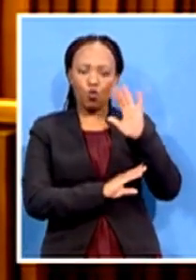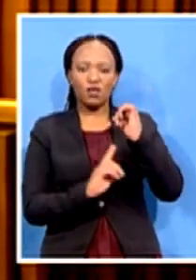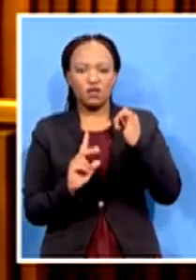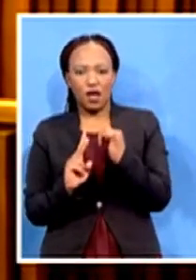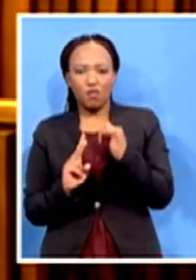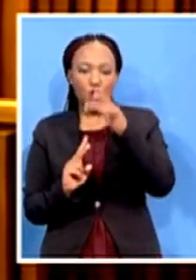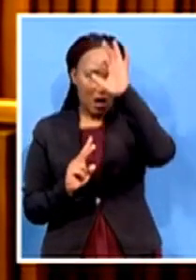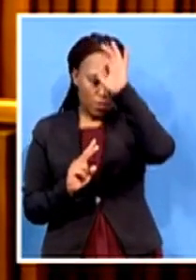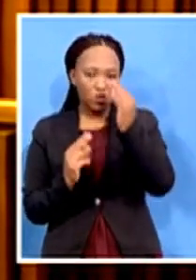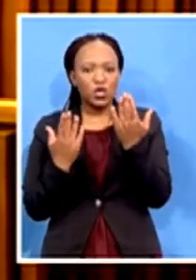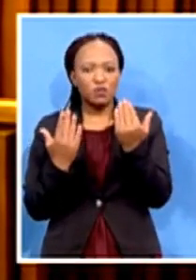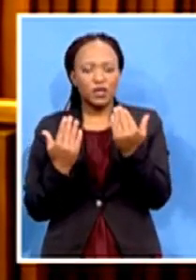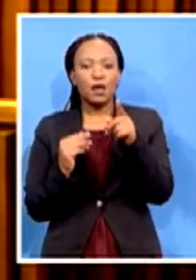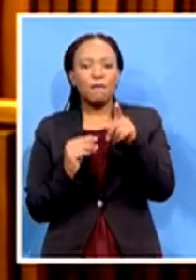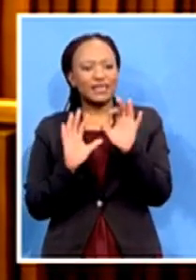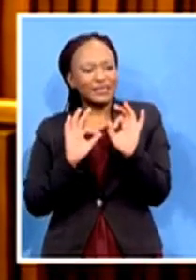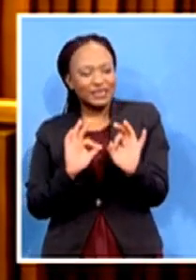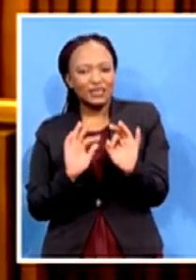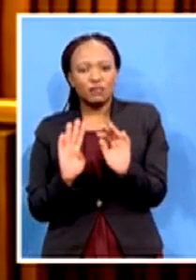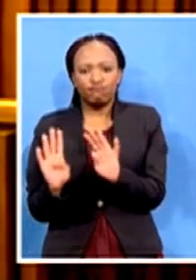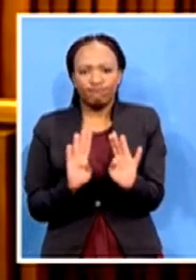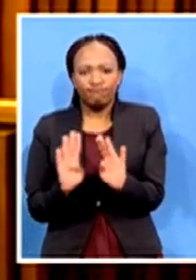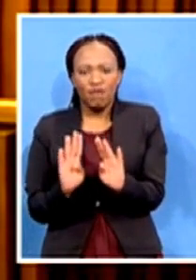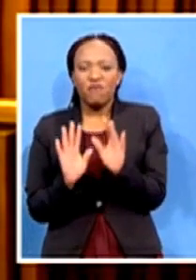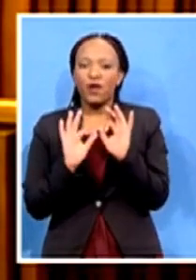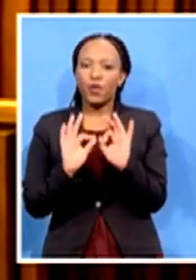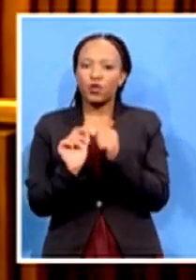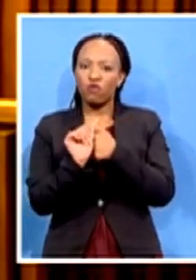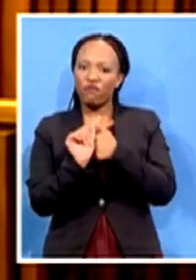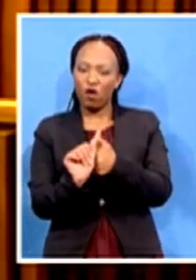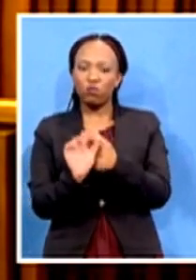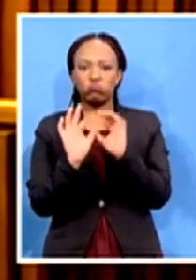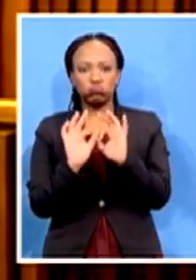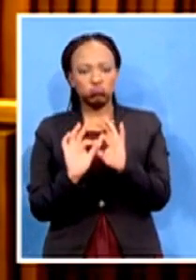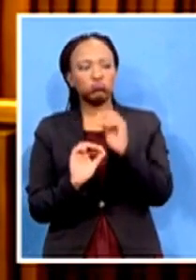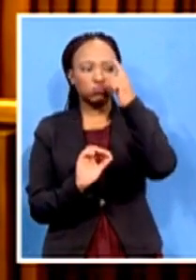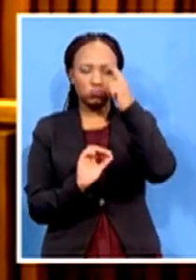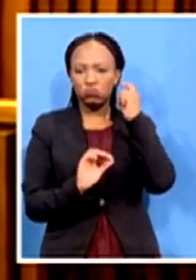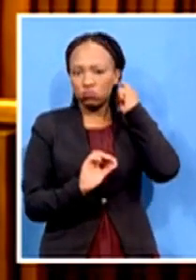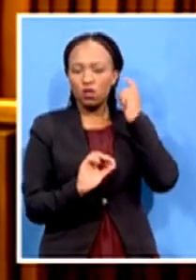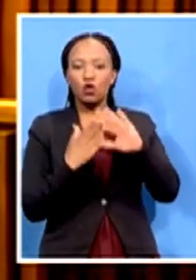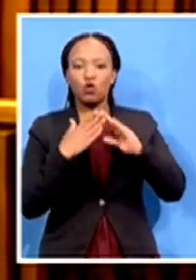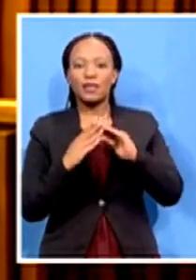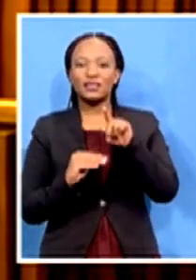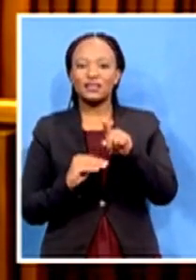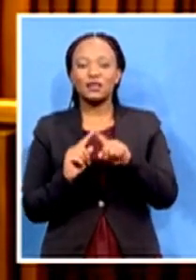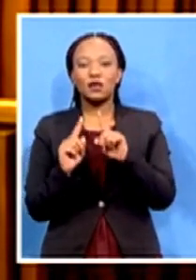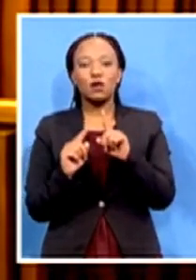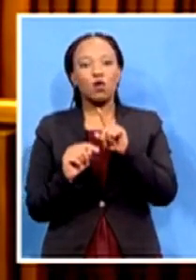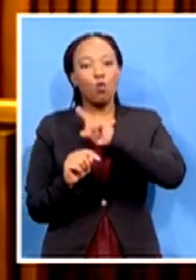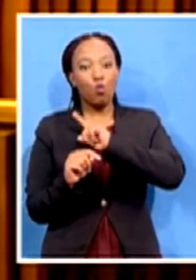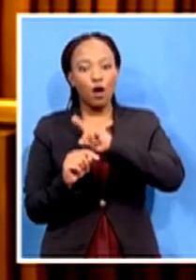manner at all times with due regard to citizens, in particular for those in their care.